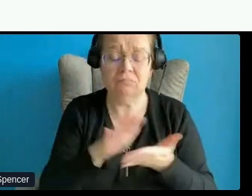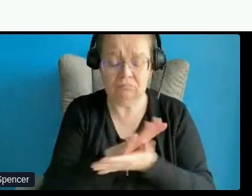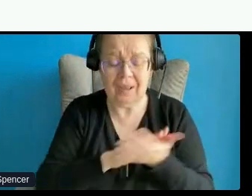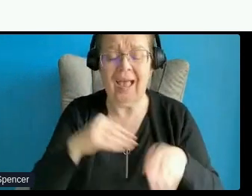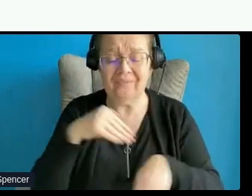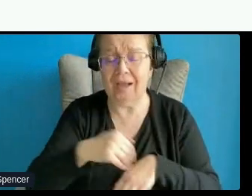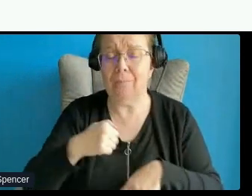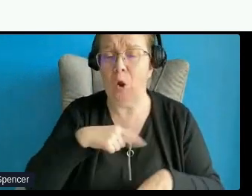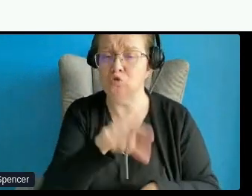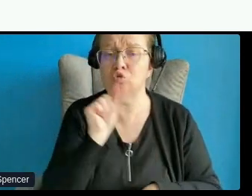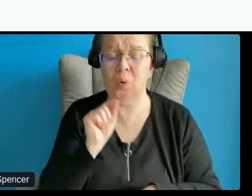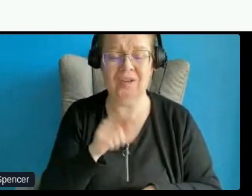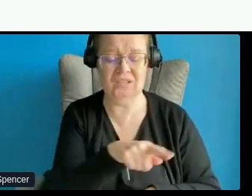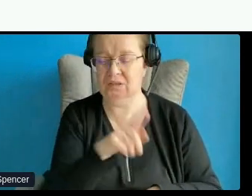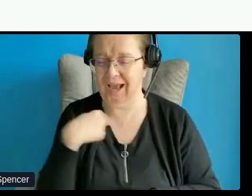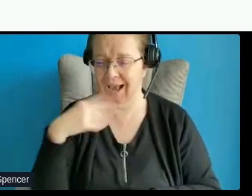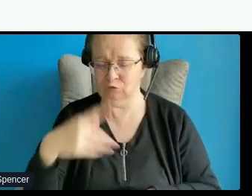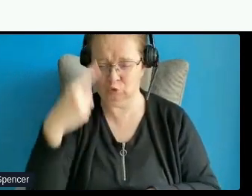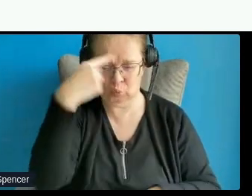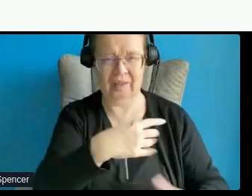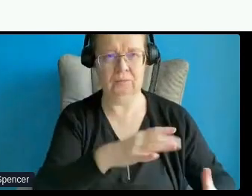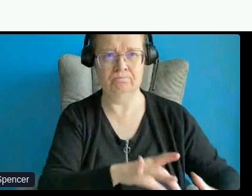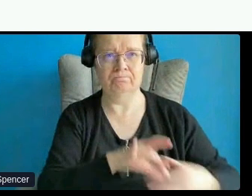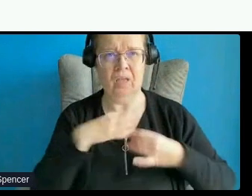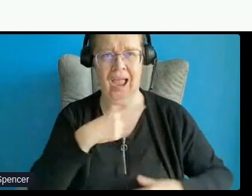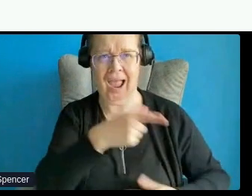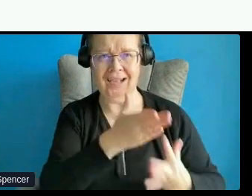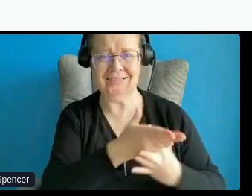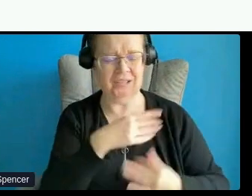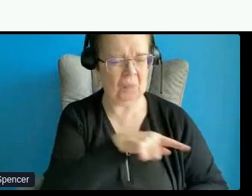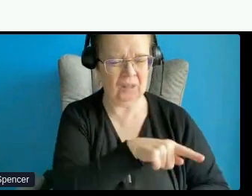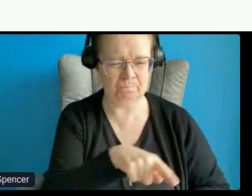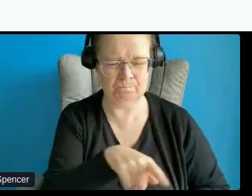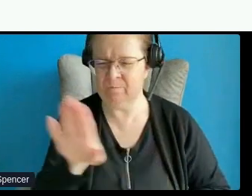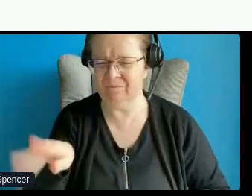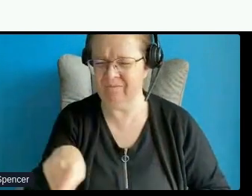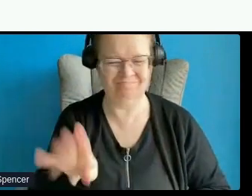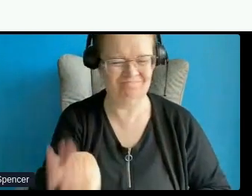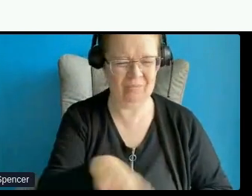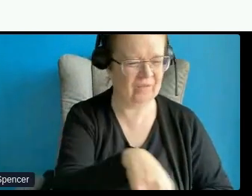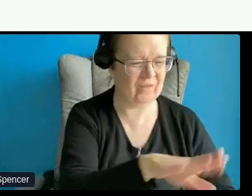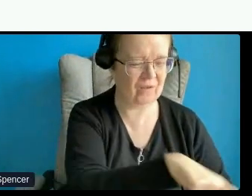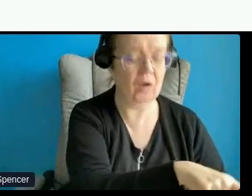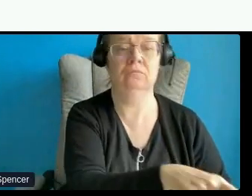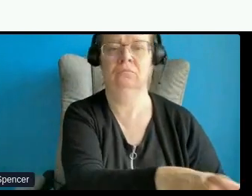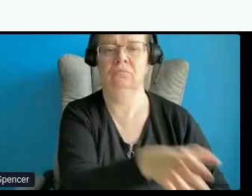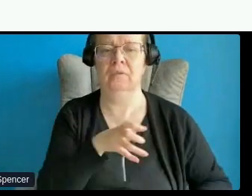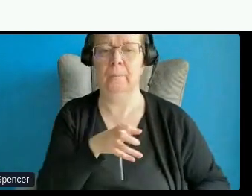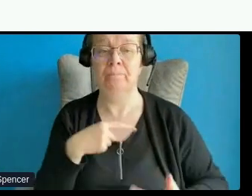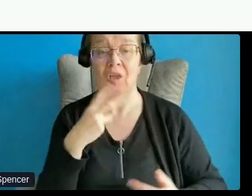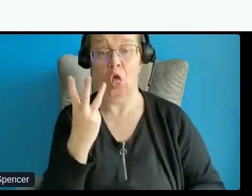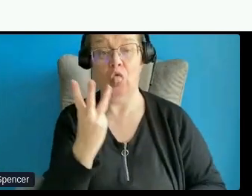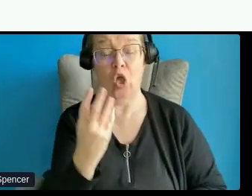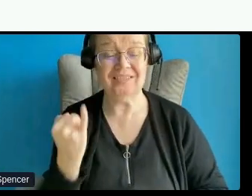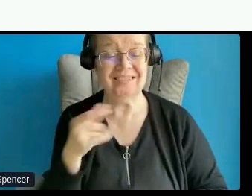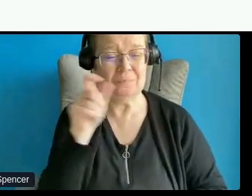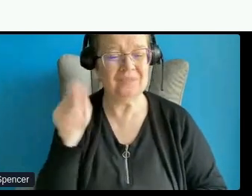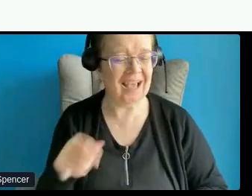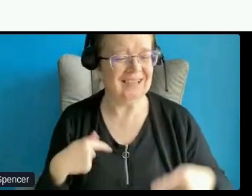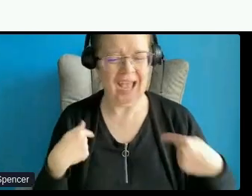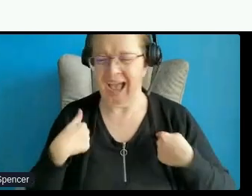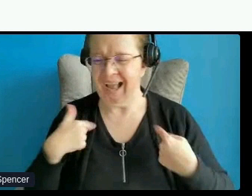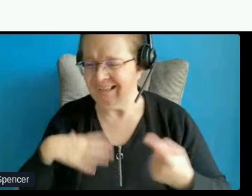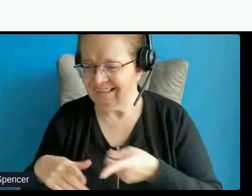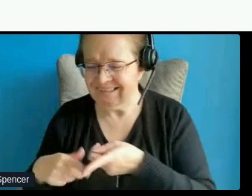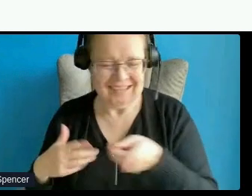their choice when they were buying products and services. And 36% said that their choice was limited by the disability or access